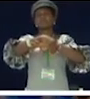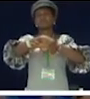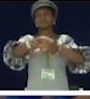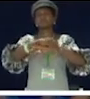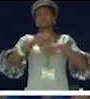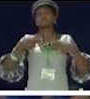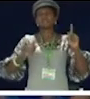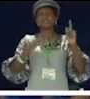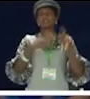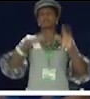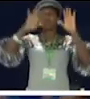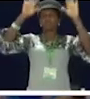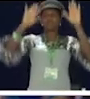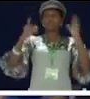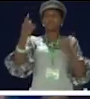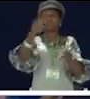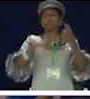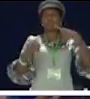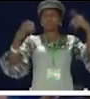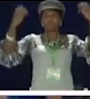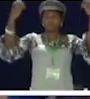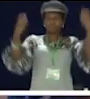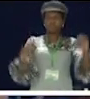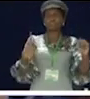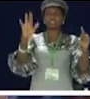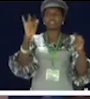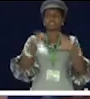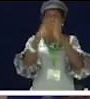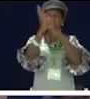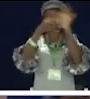let my miracles come suddenly.